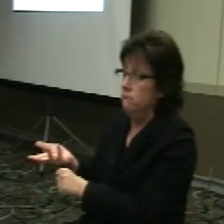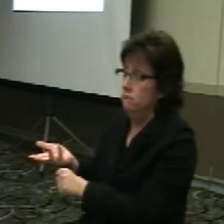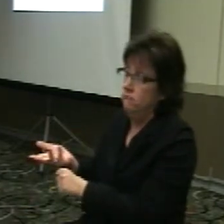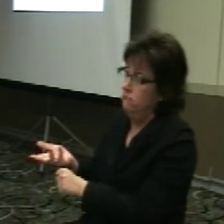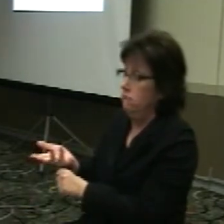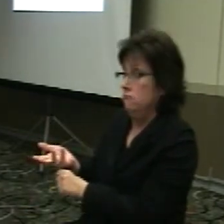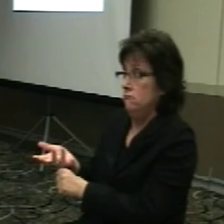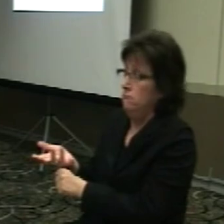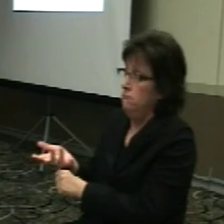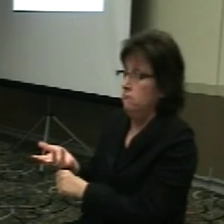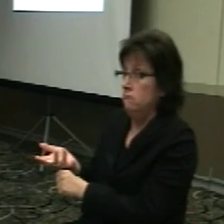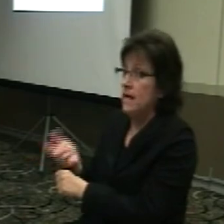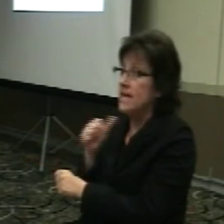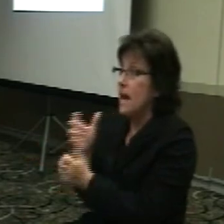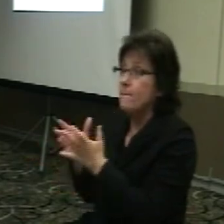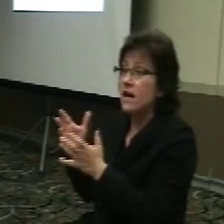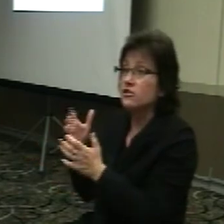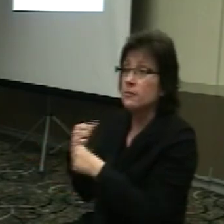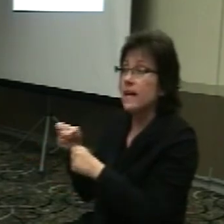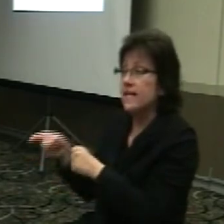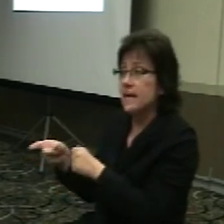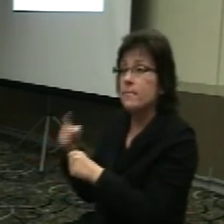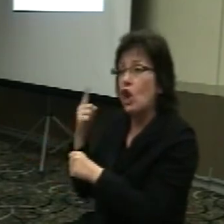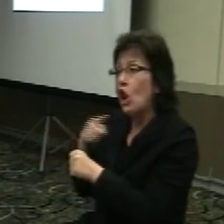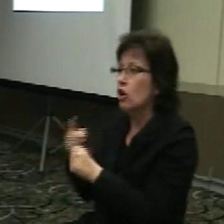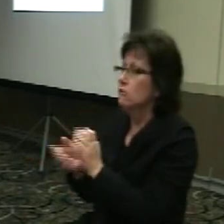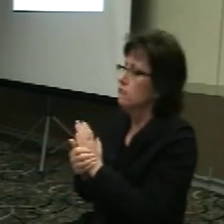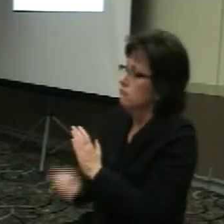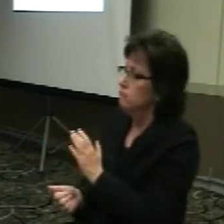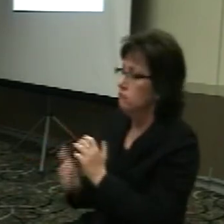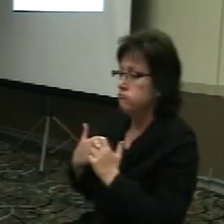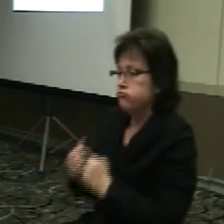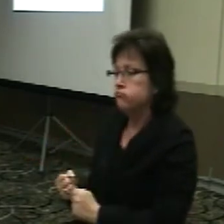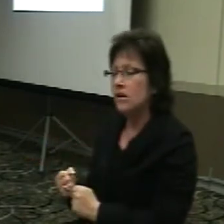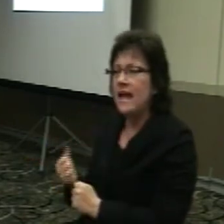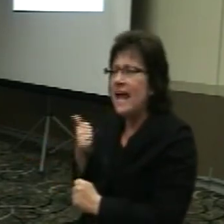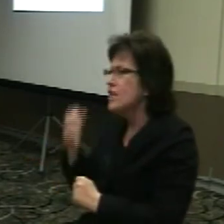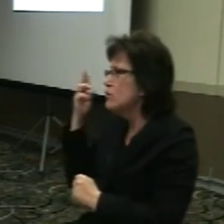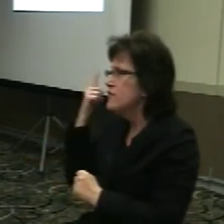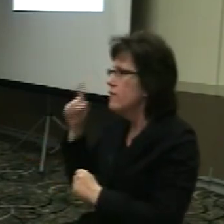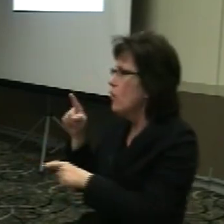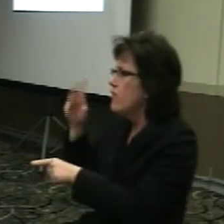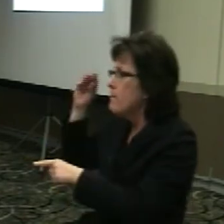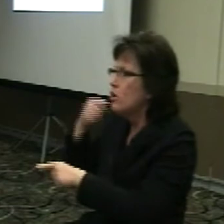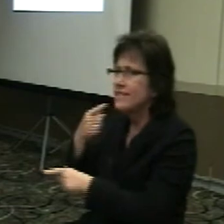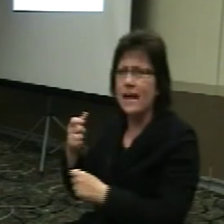Not much making him look competent. Is there any reason that old Randy here ought to be going, God, I love school?